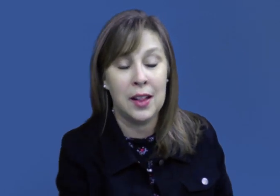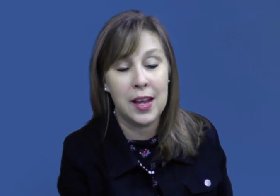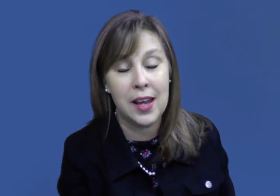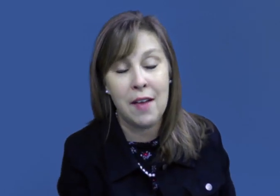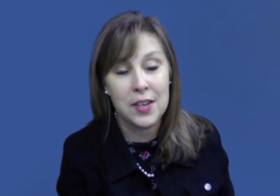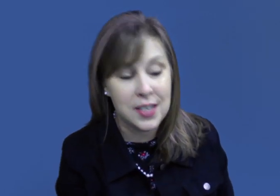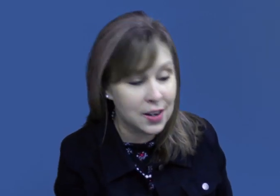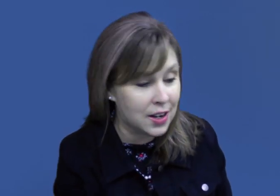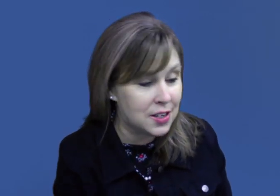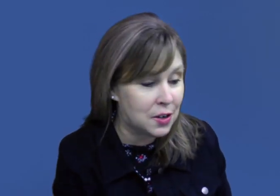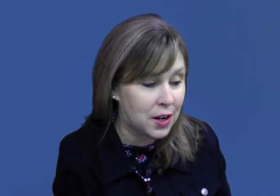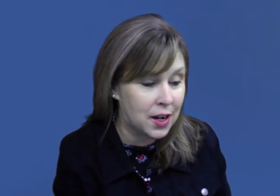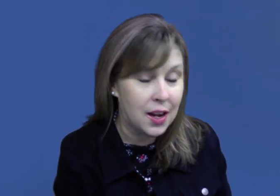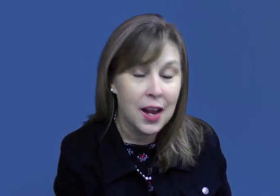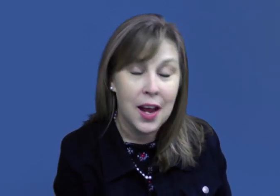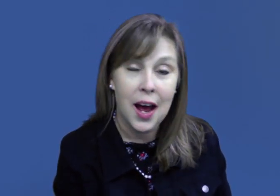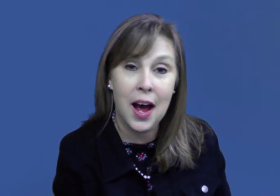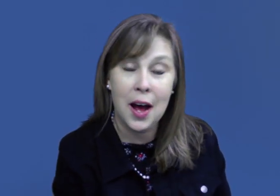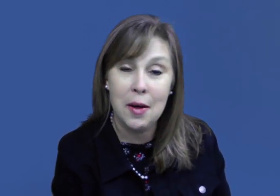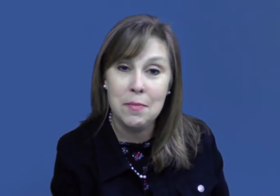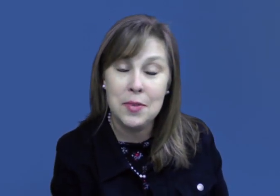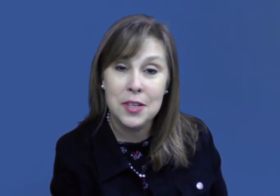cafeteria during,